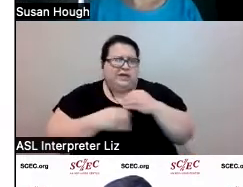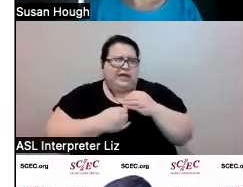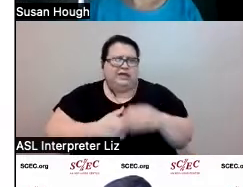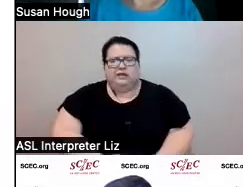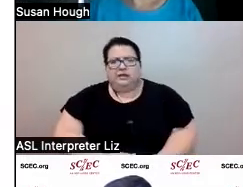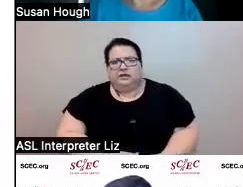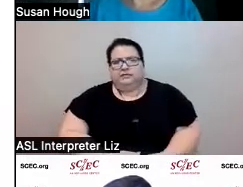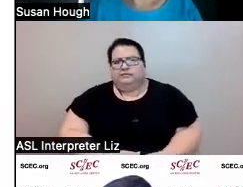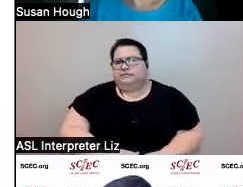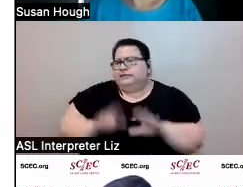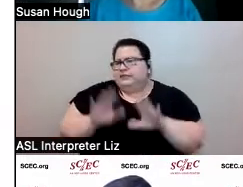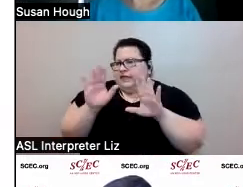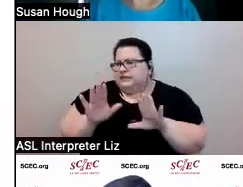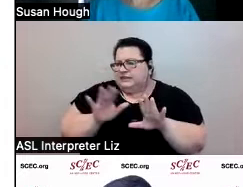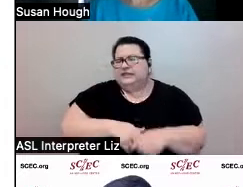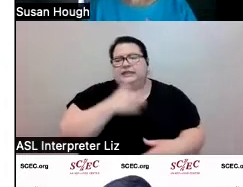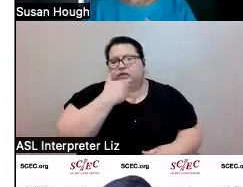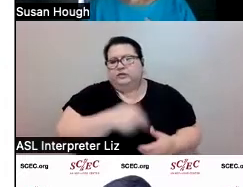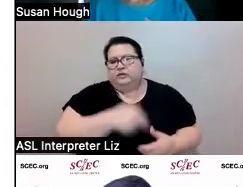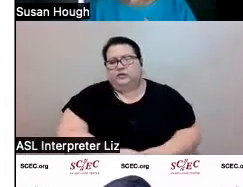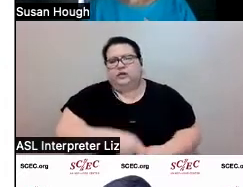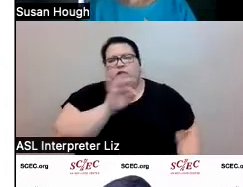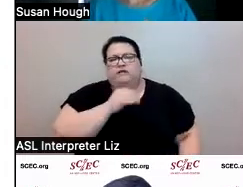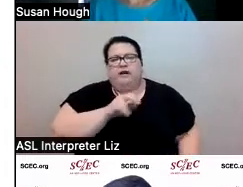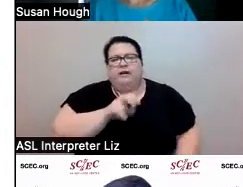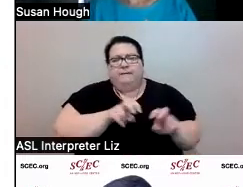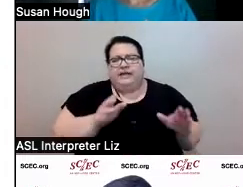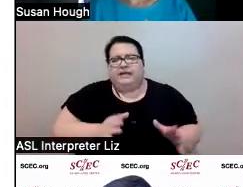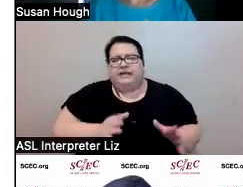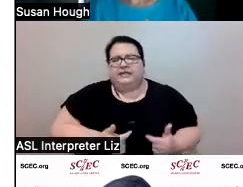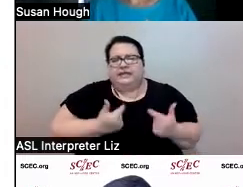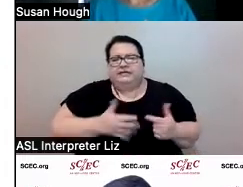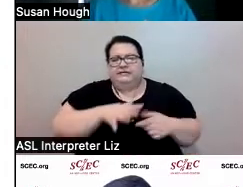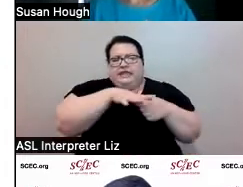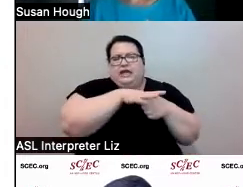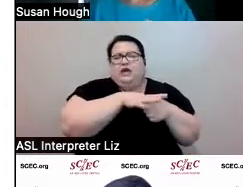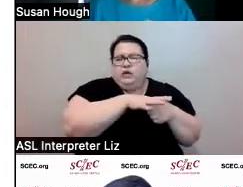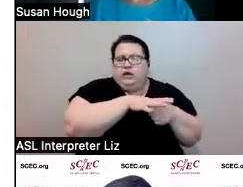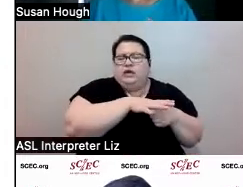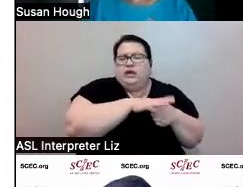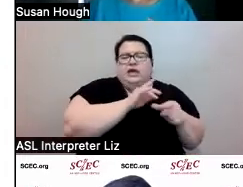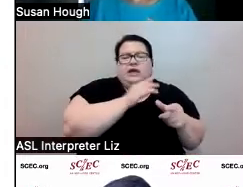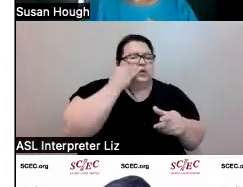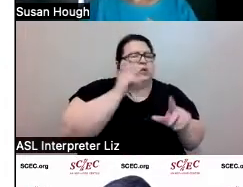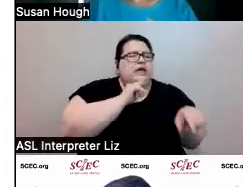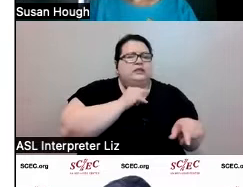Excellent. Okay, great. Thank you. One of our panelists who lives out in the area knew the answer. Thank you.